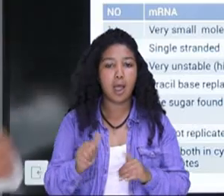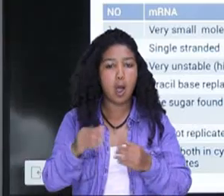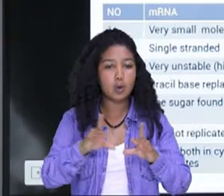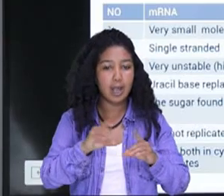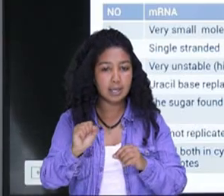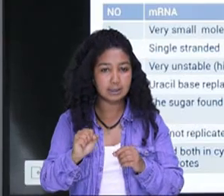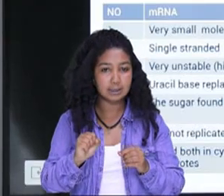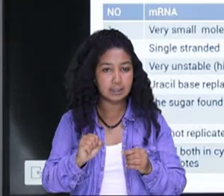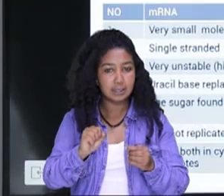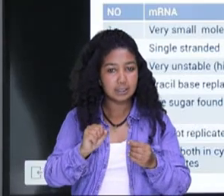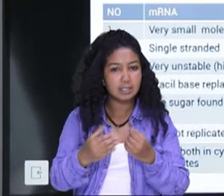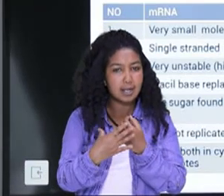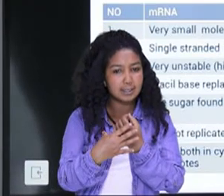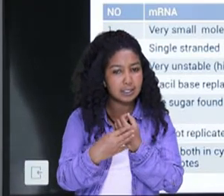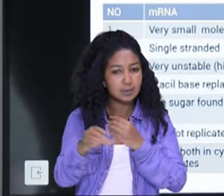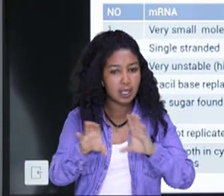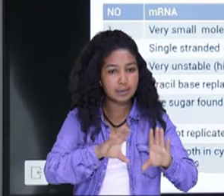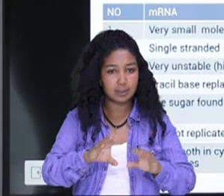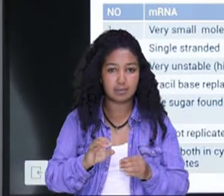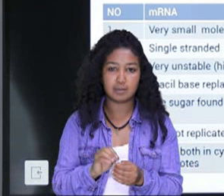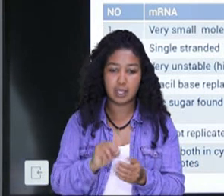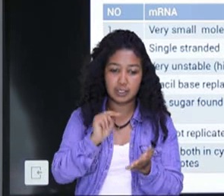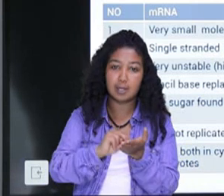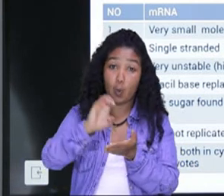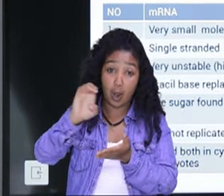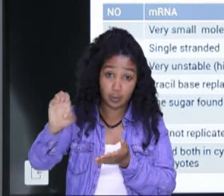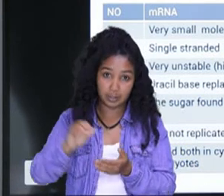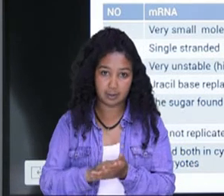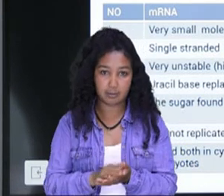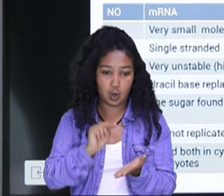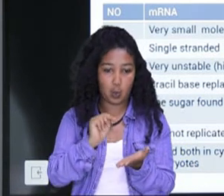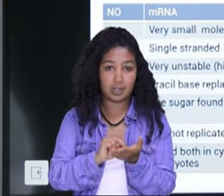How does transcription takes place in eukaryotes?